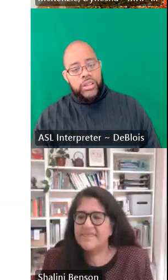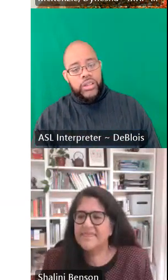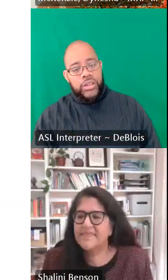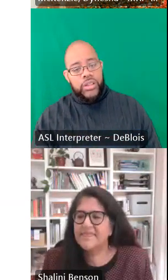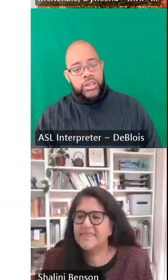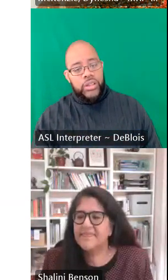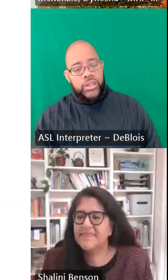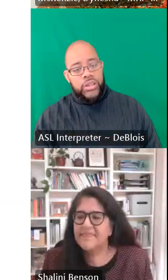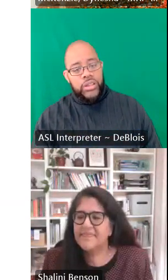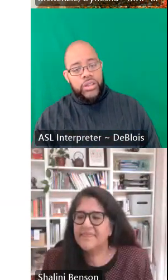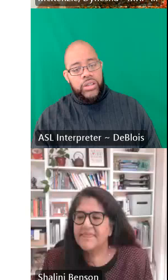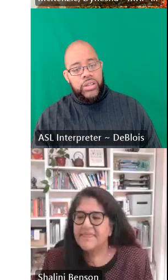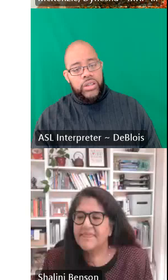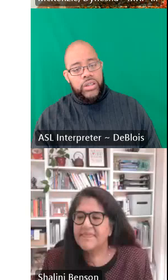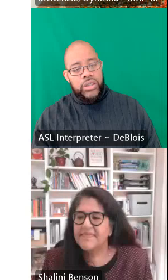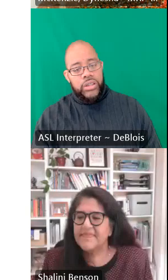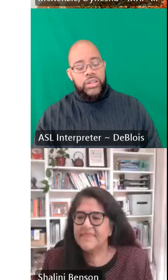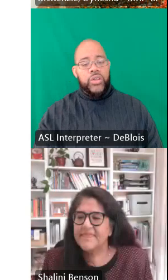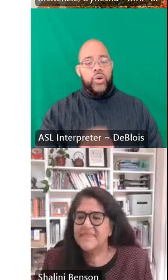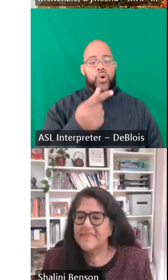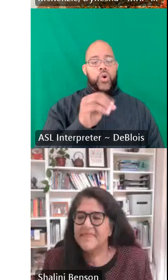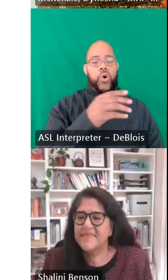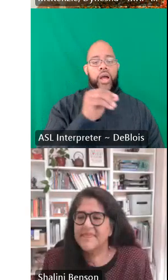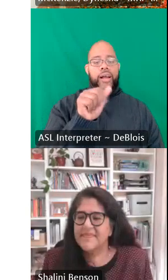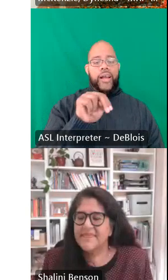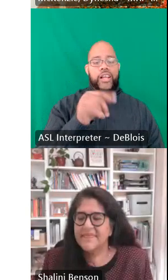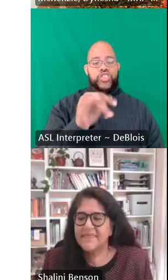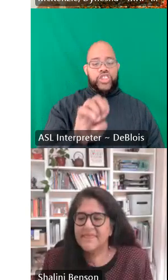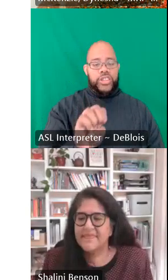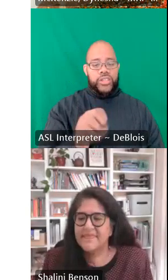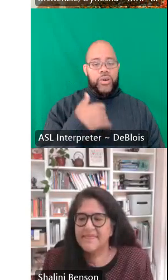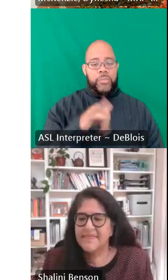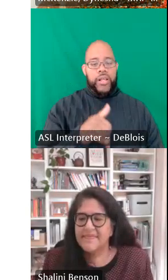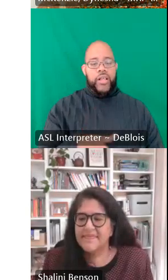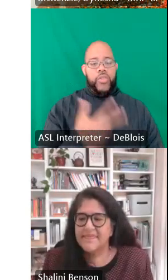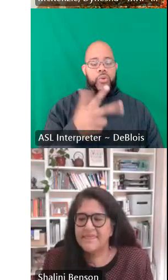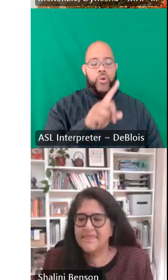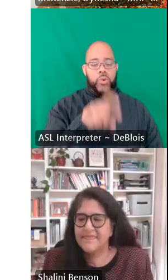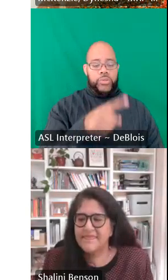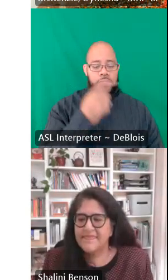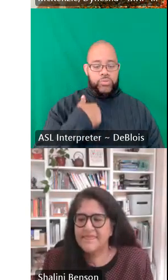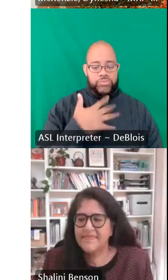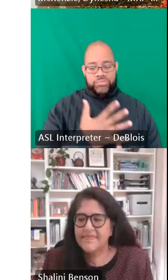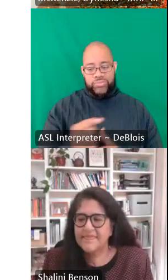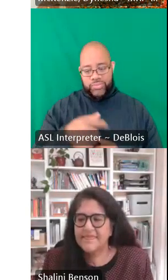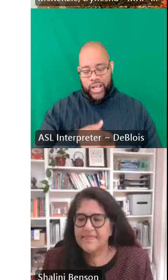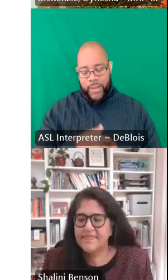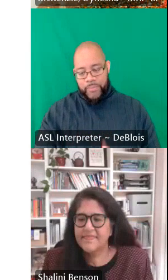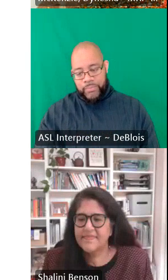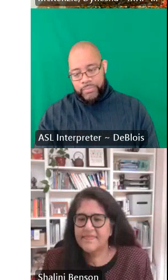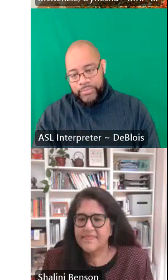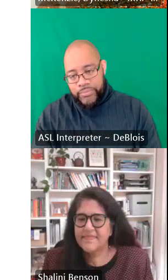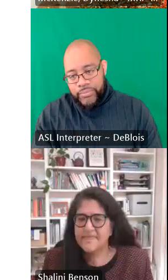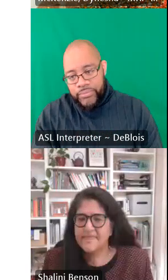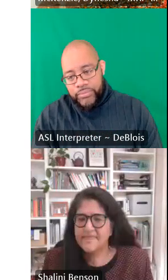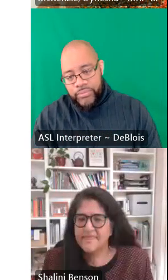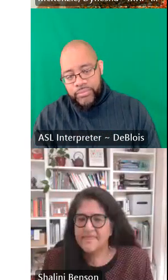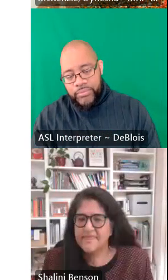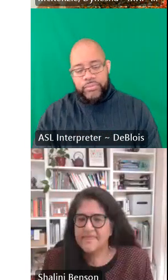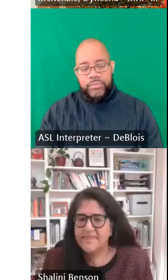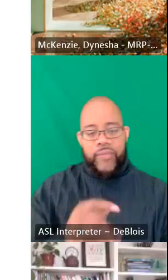go. Ogo and Angie. Okay, great. So we'll play 3 questions because we're running out of time.